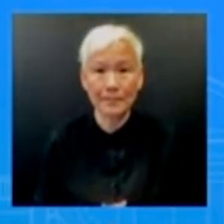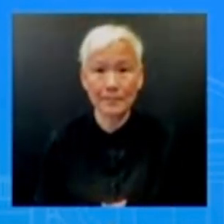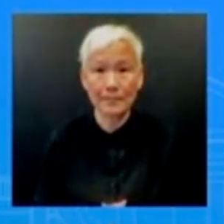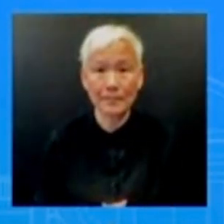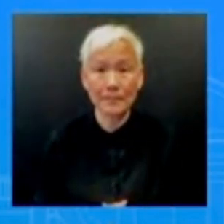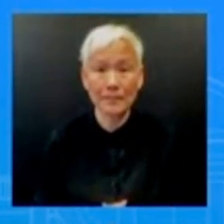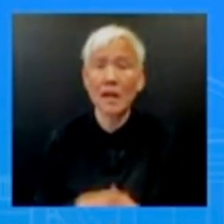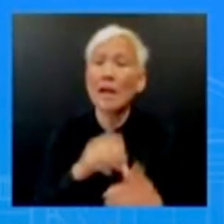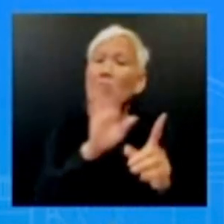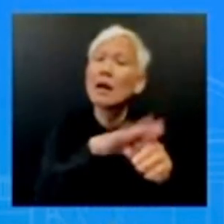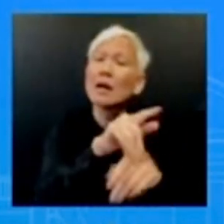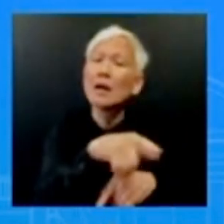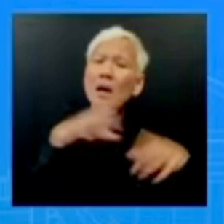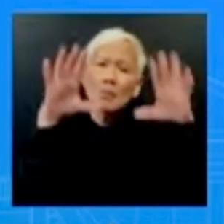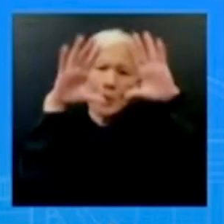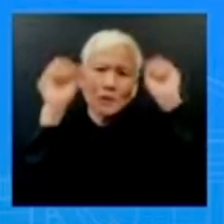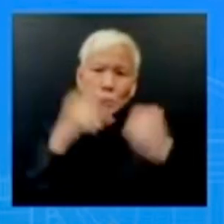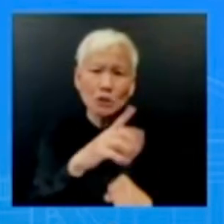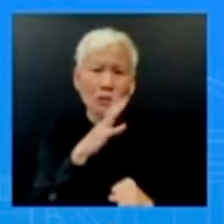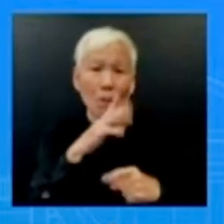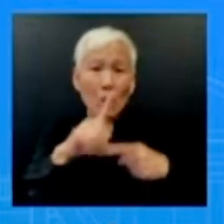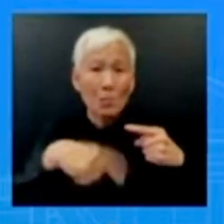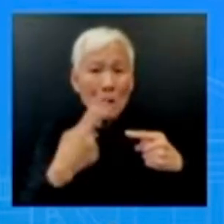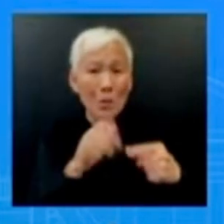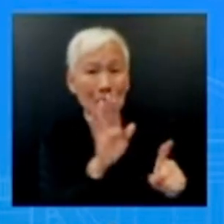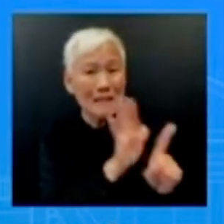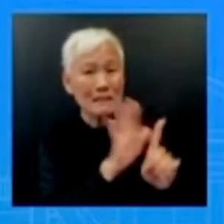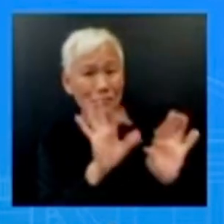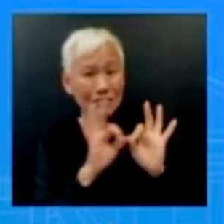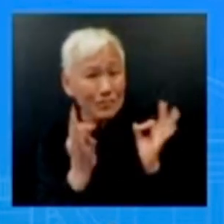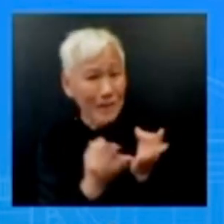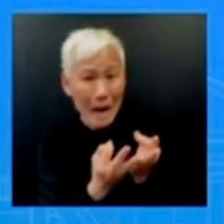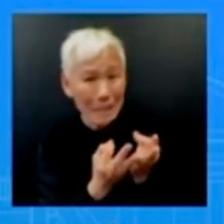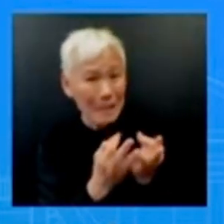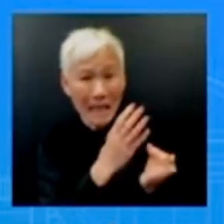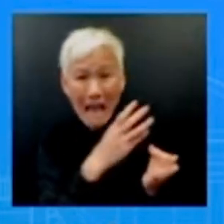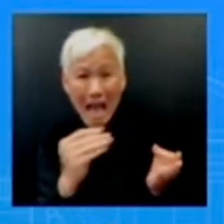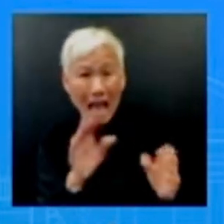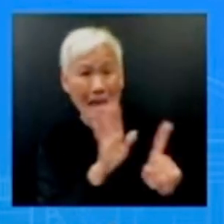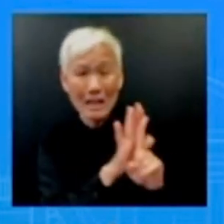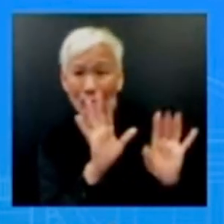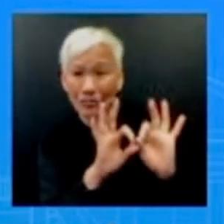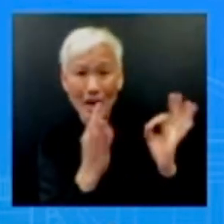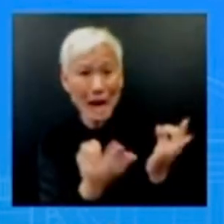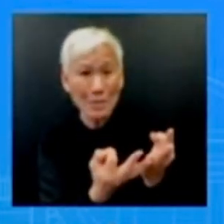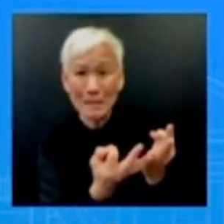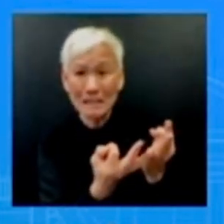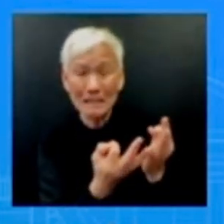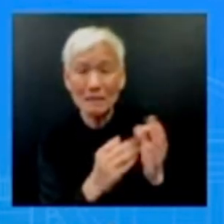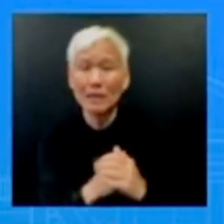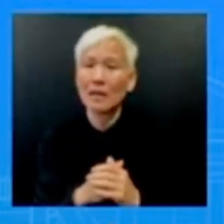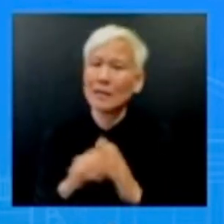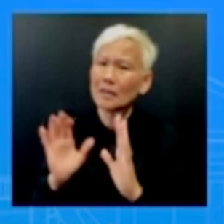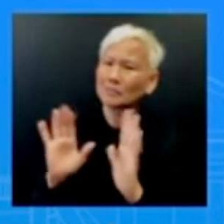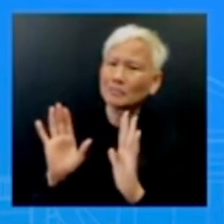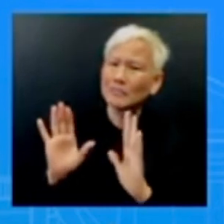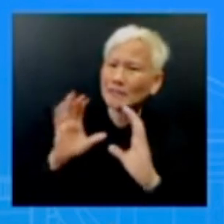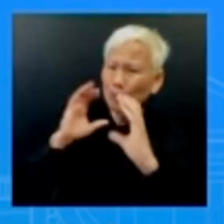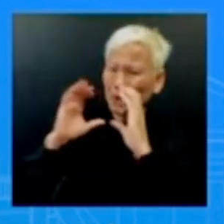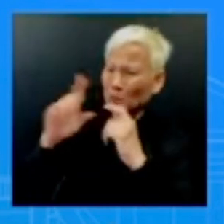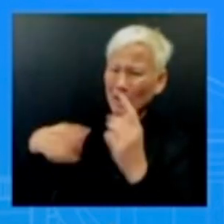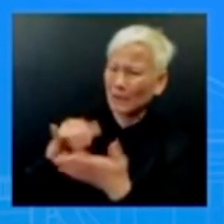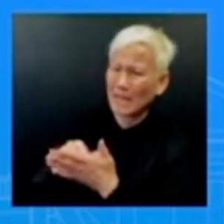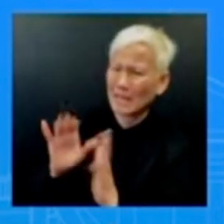or his family yet today? I don't think there's been any direct communication by the president with respect to the family yet. I mean,